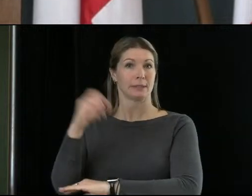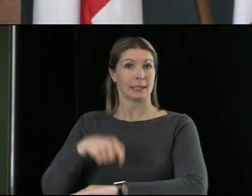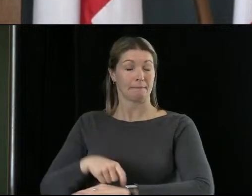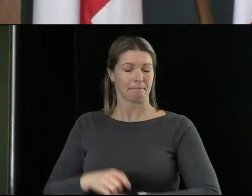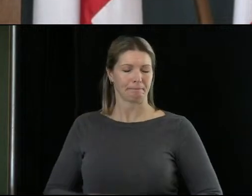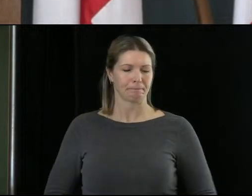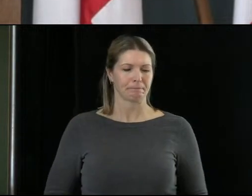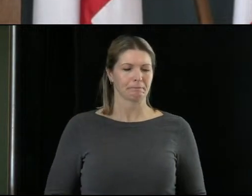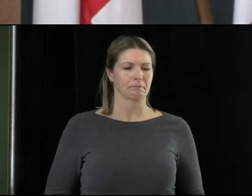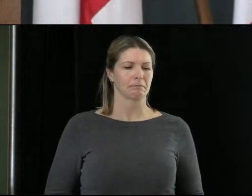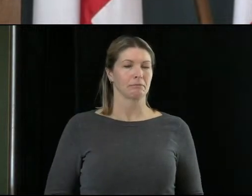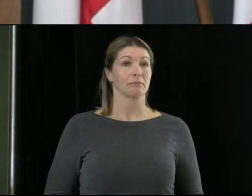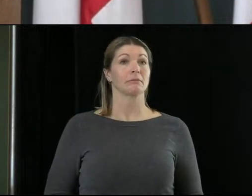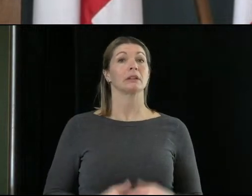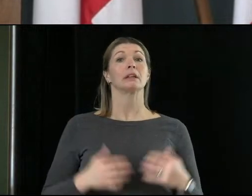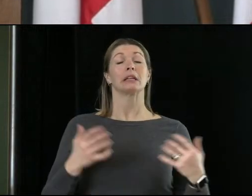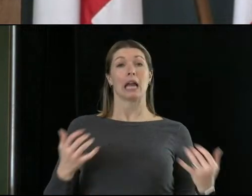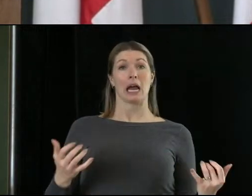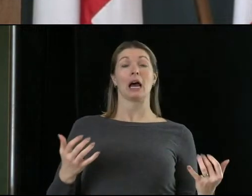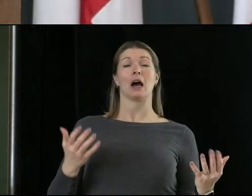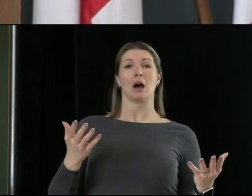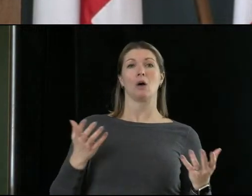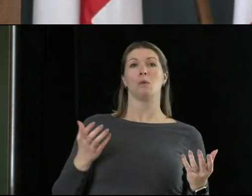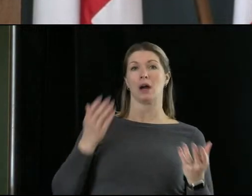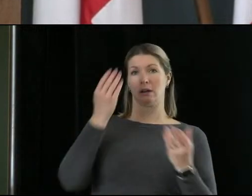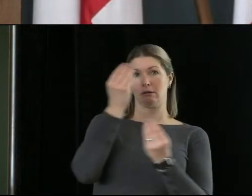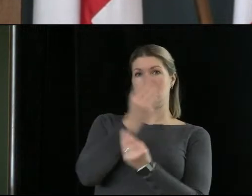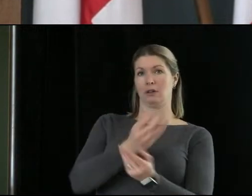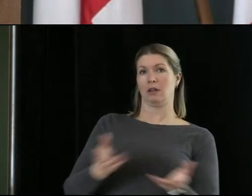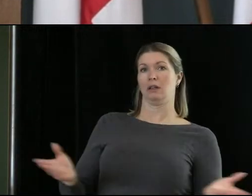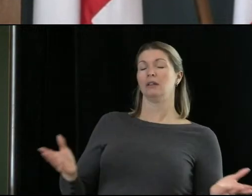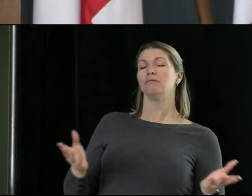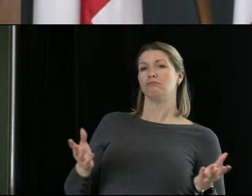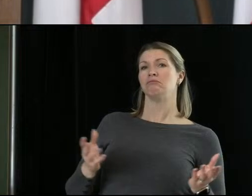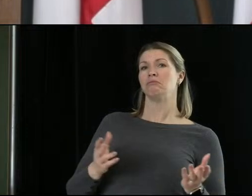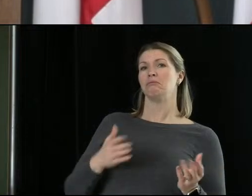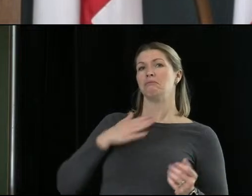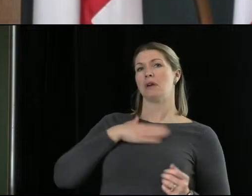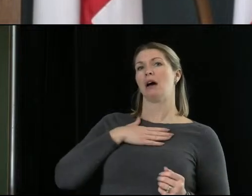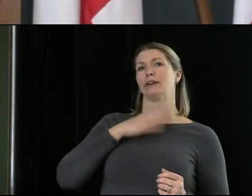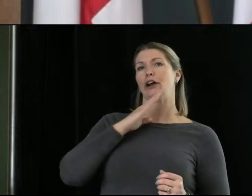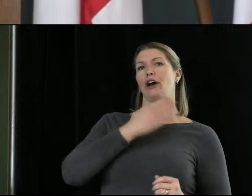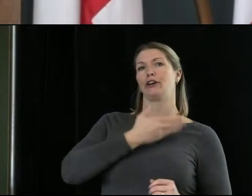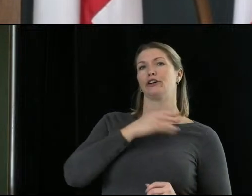Now, I would like to tell you a little about Julianne.